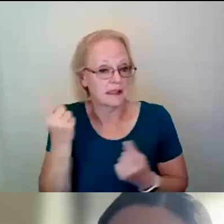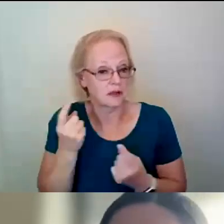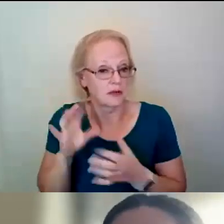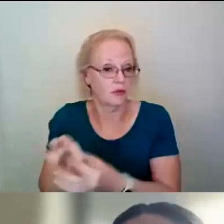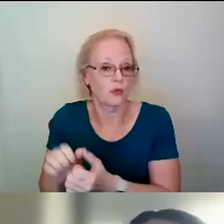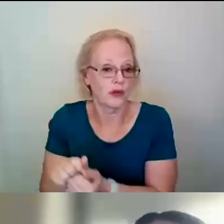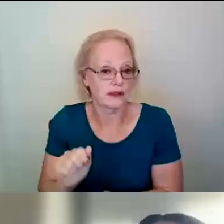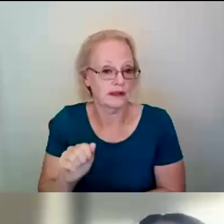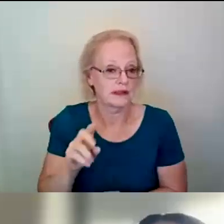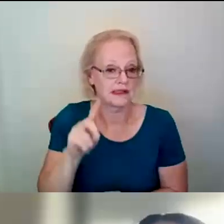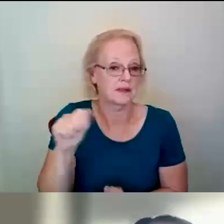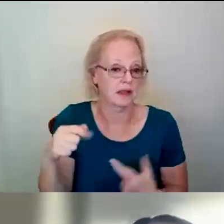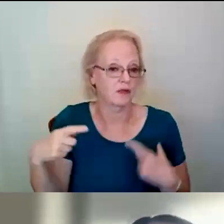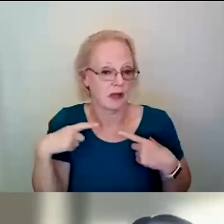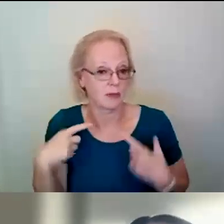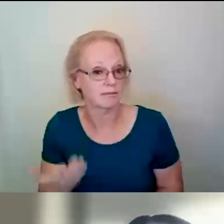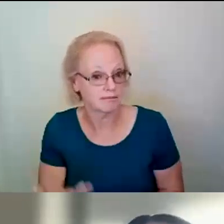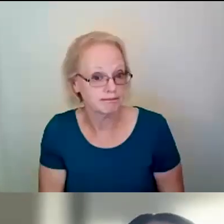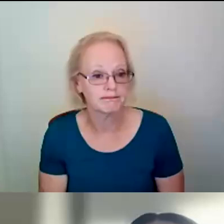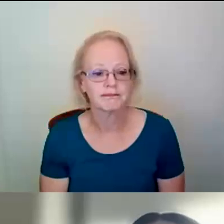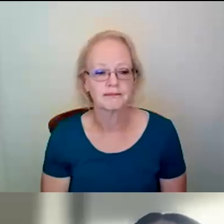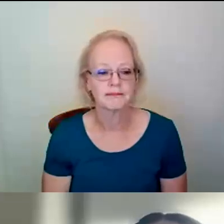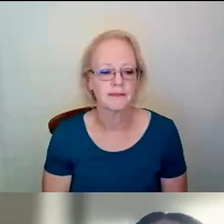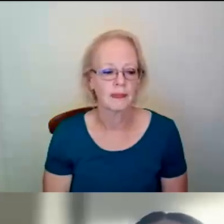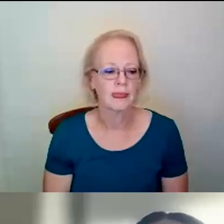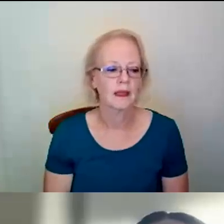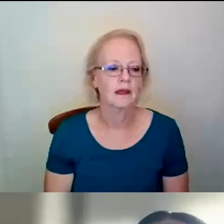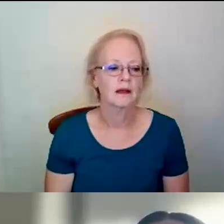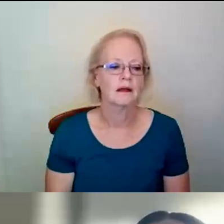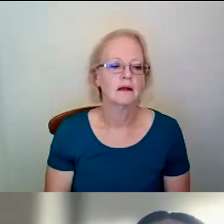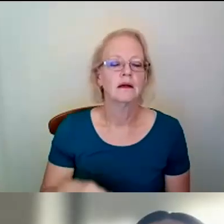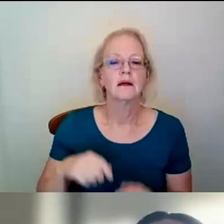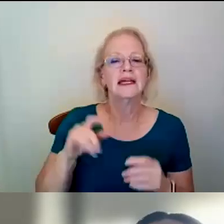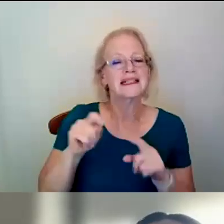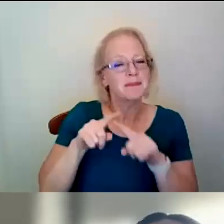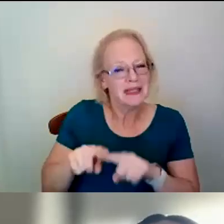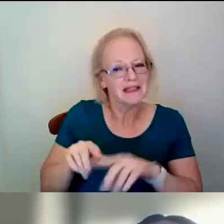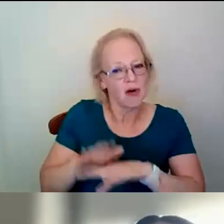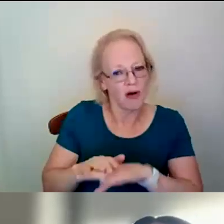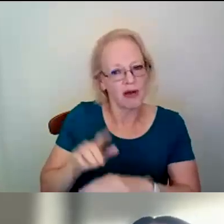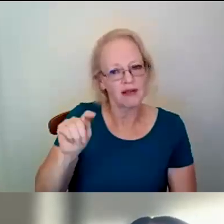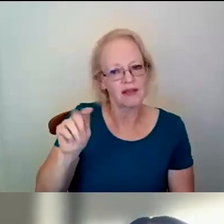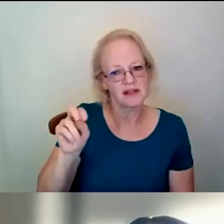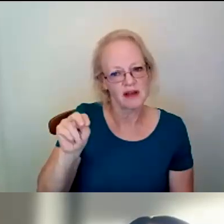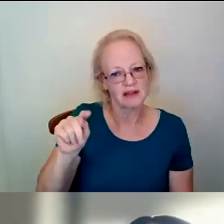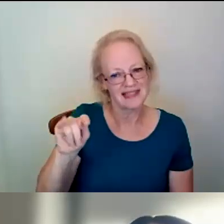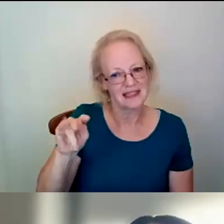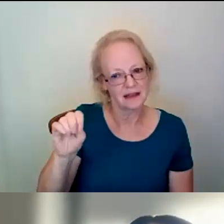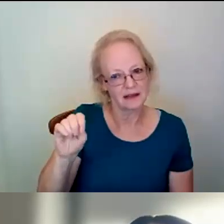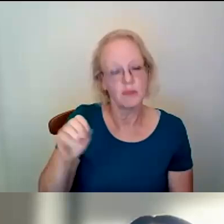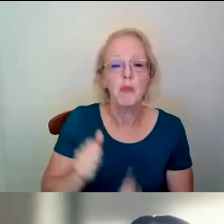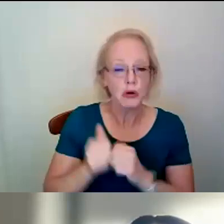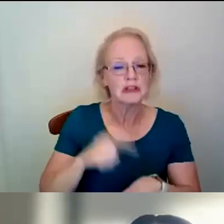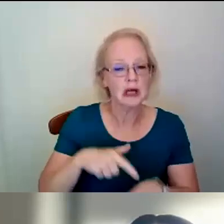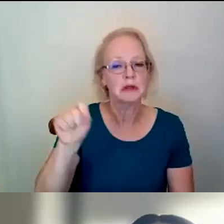in this situation? It depends on the tontine. And the usual answer would be yes. I